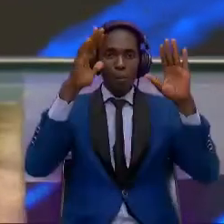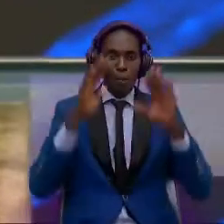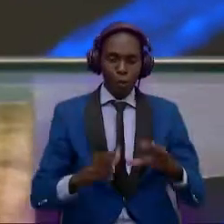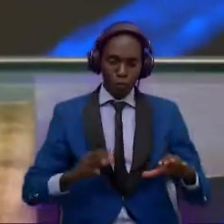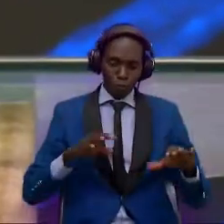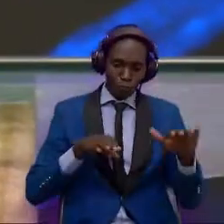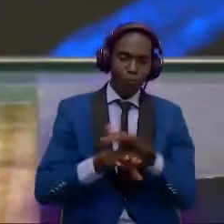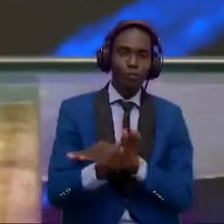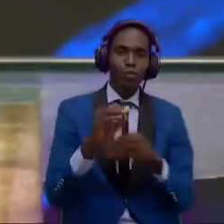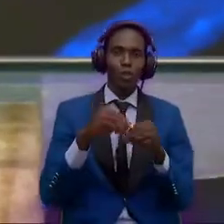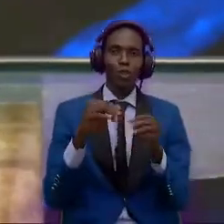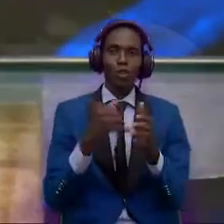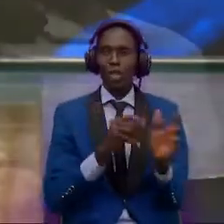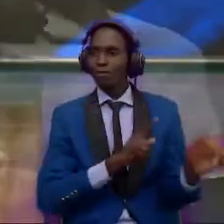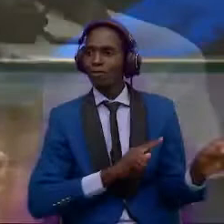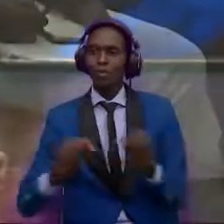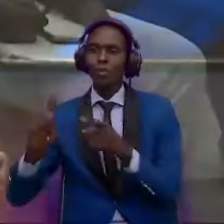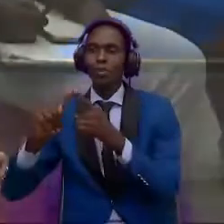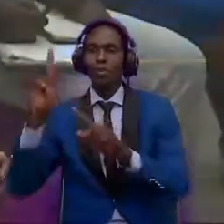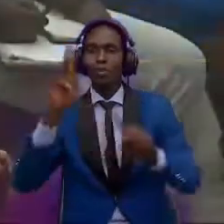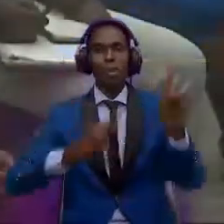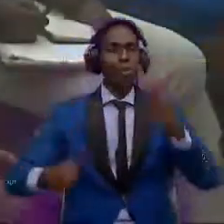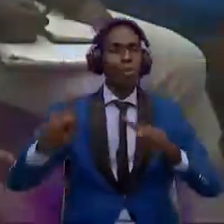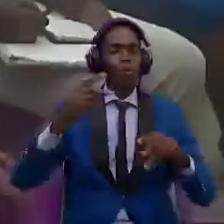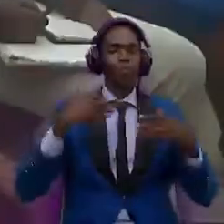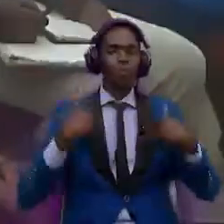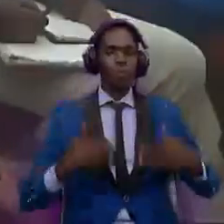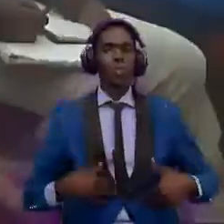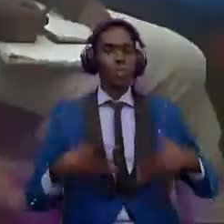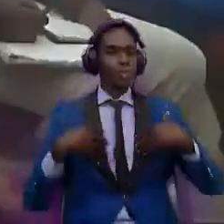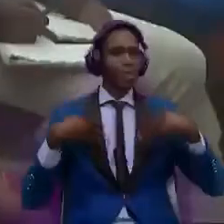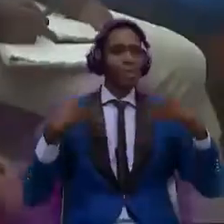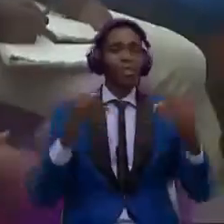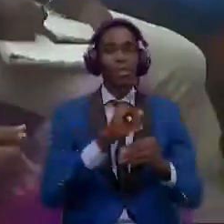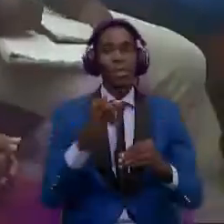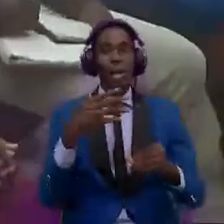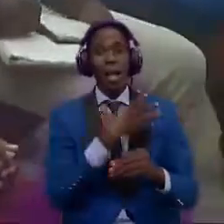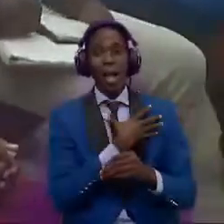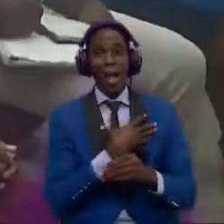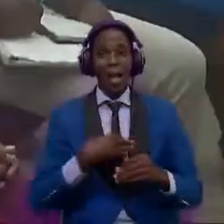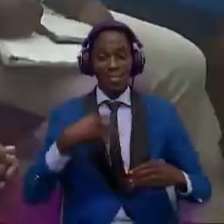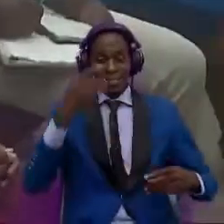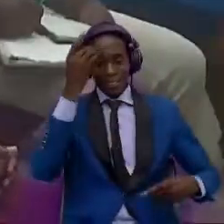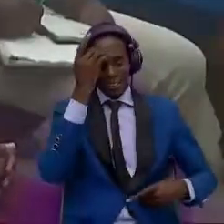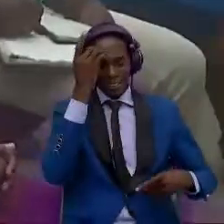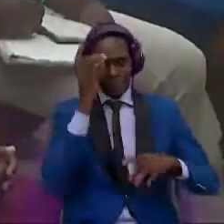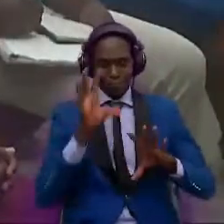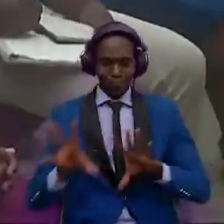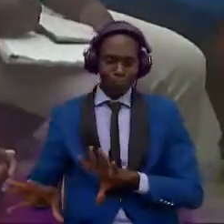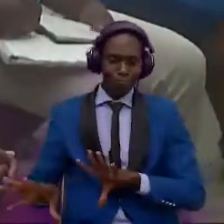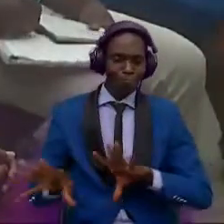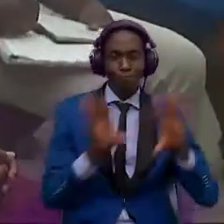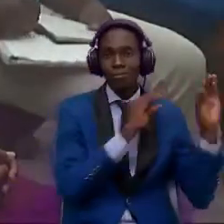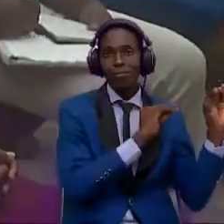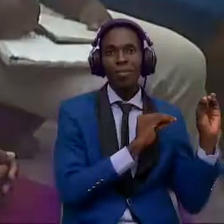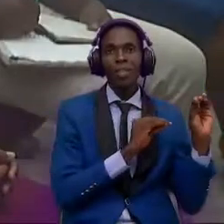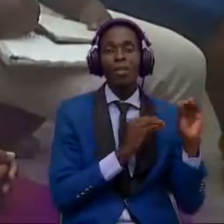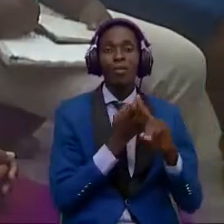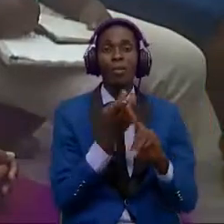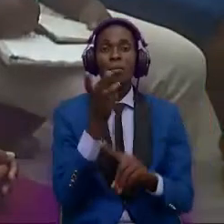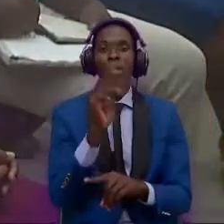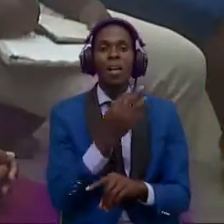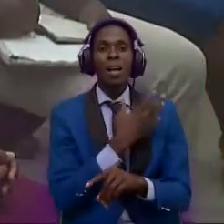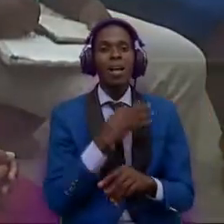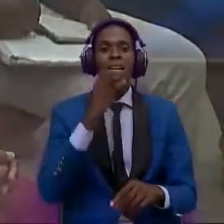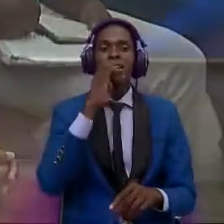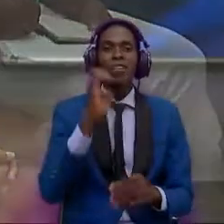place everywhere in Jesus' name. And the diseases departed from them, and evil